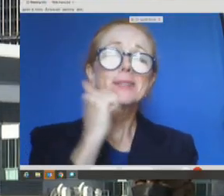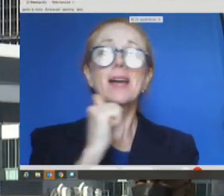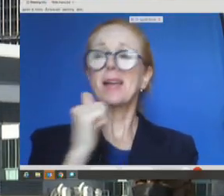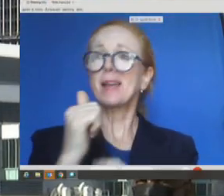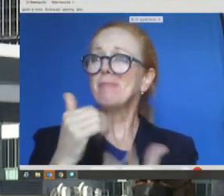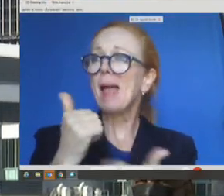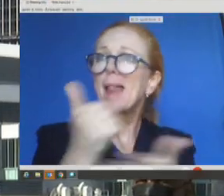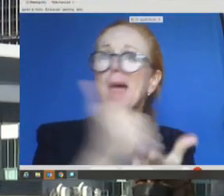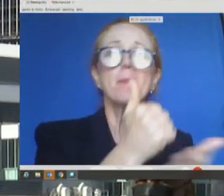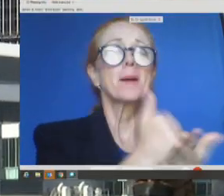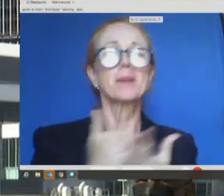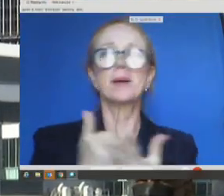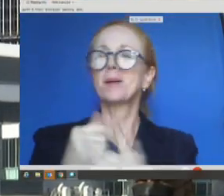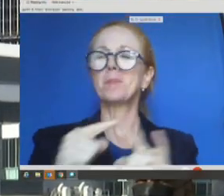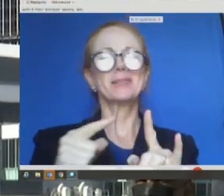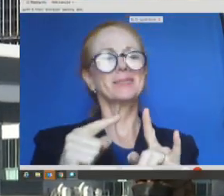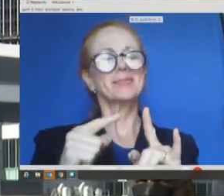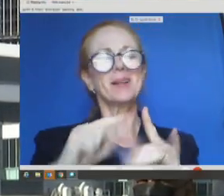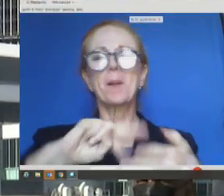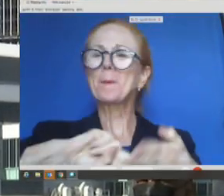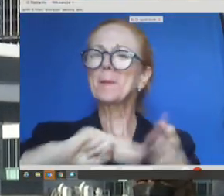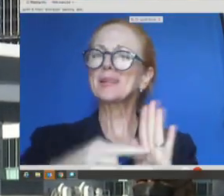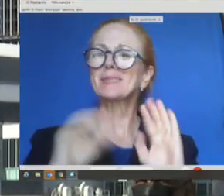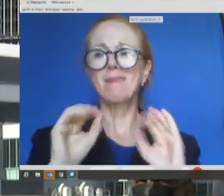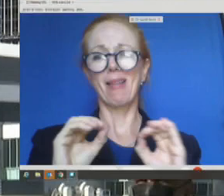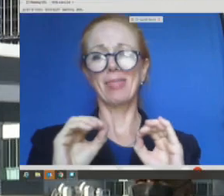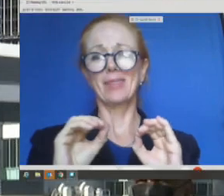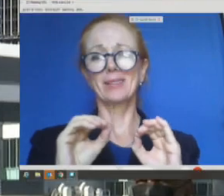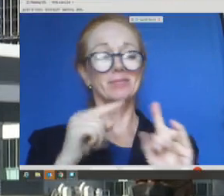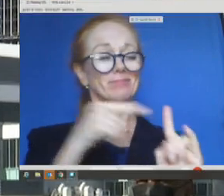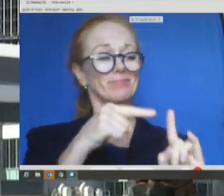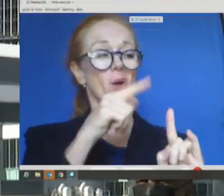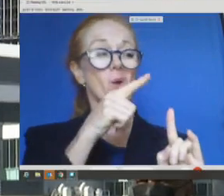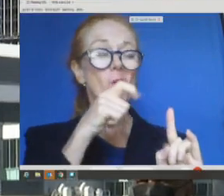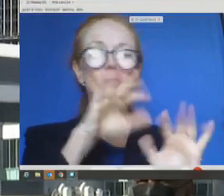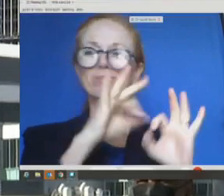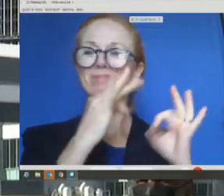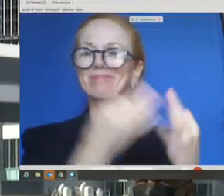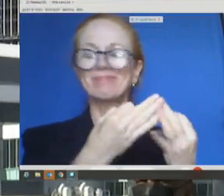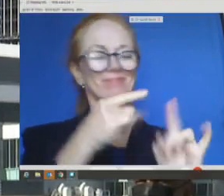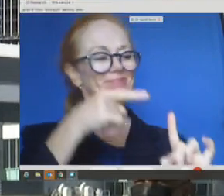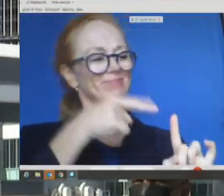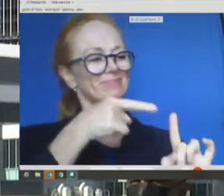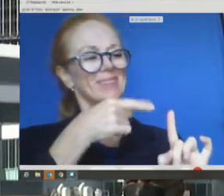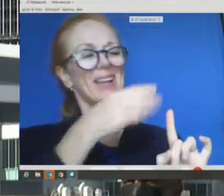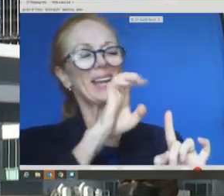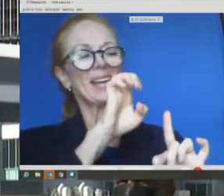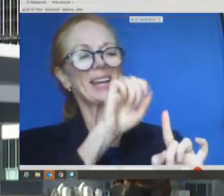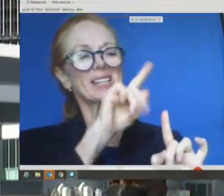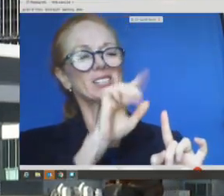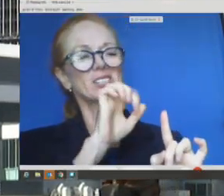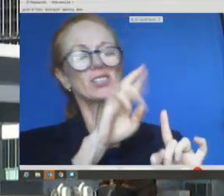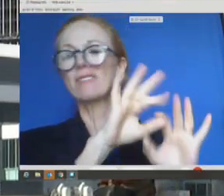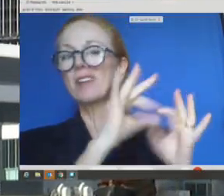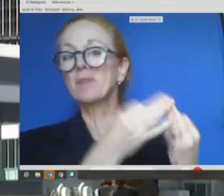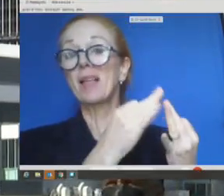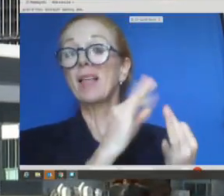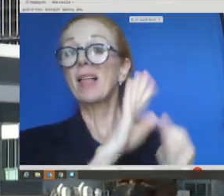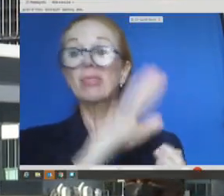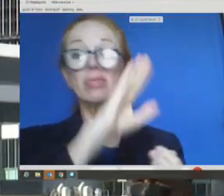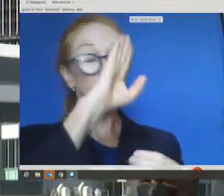However, those words are hollow to the Easter family. You know, as a police chief, I can't change what happened to Mr.